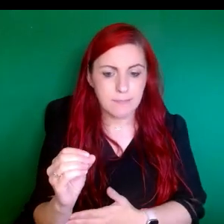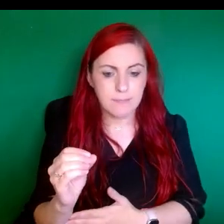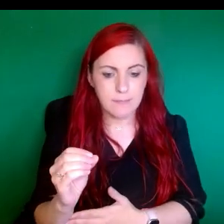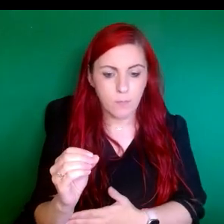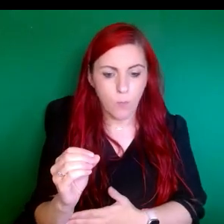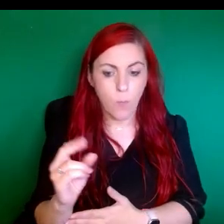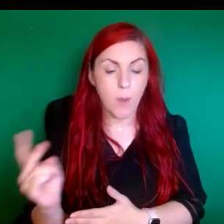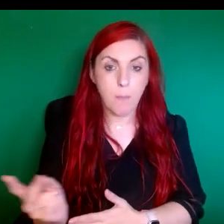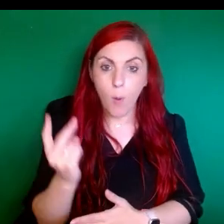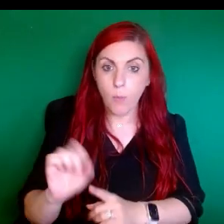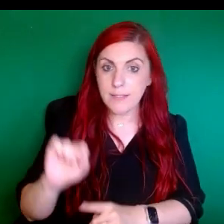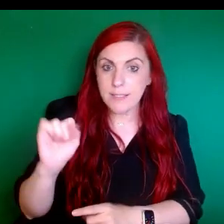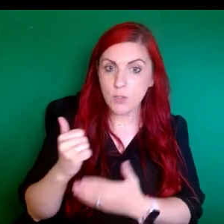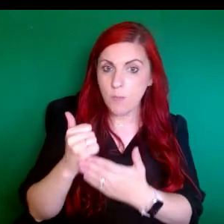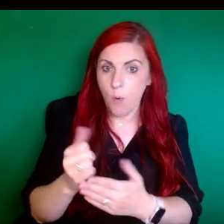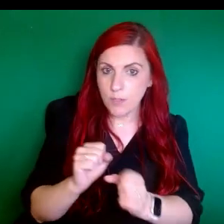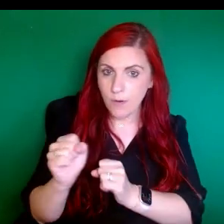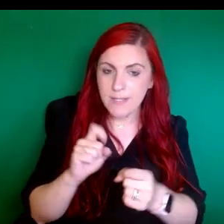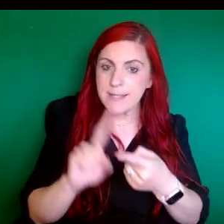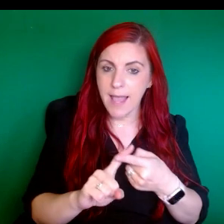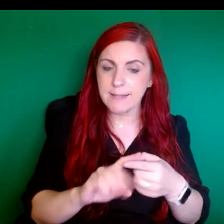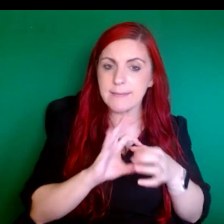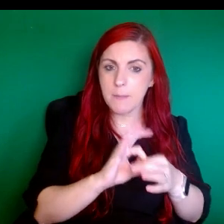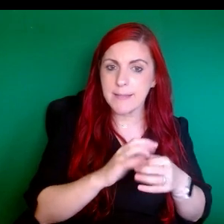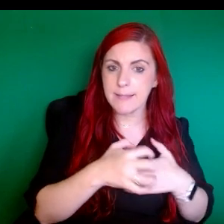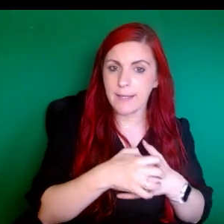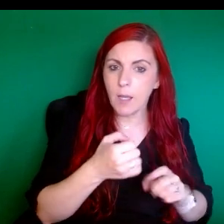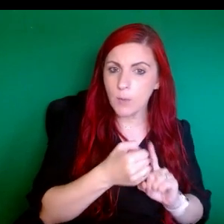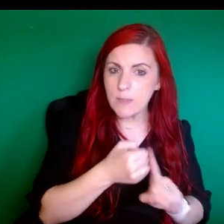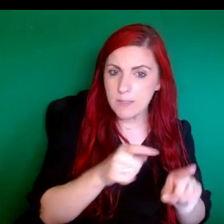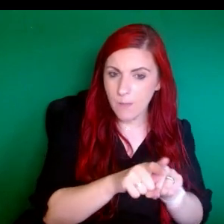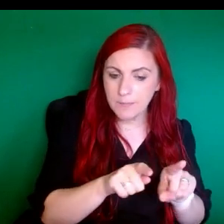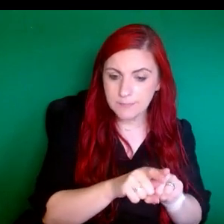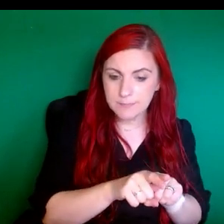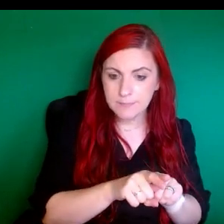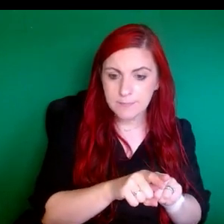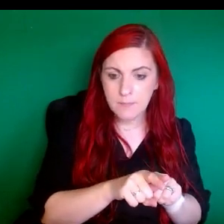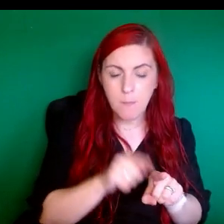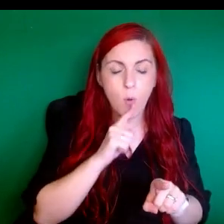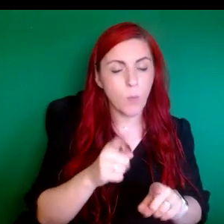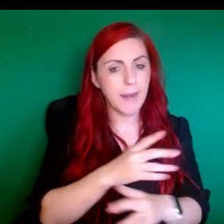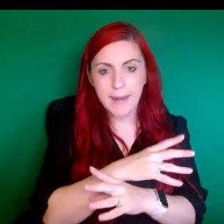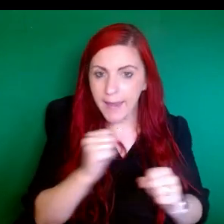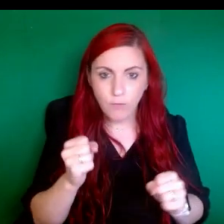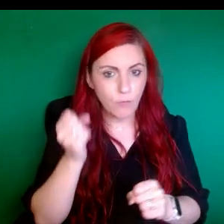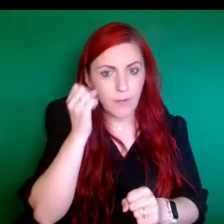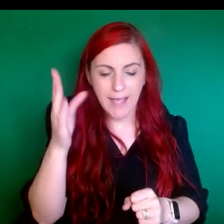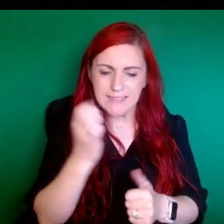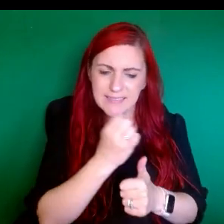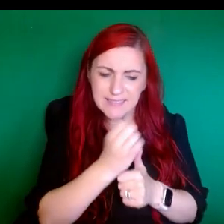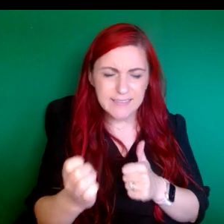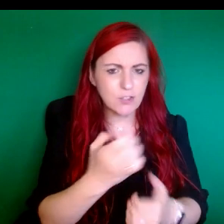have to refer to numbers in our annual report. We never forget that each of these children, teens and adults are members of our families,